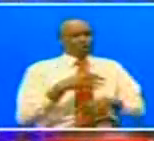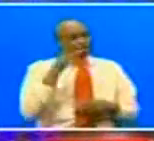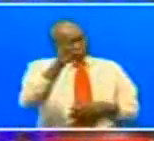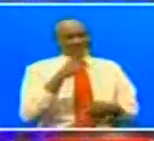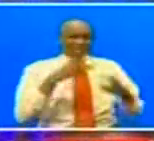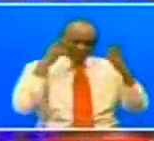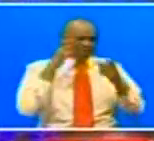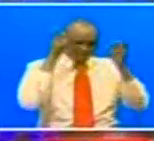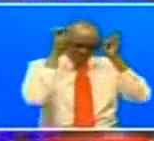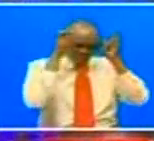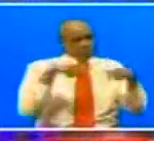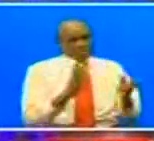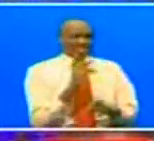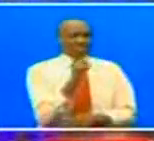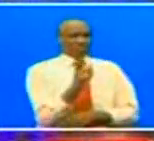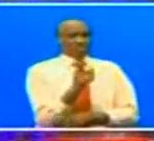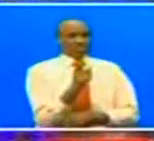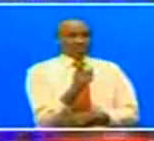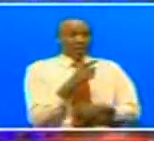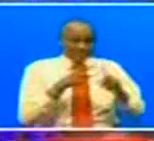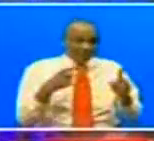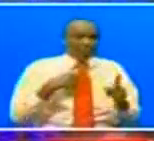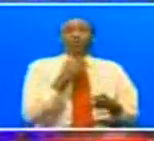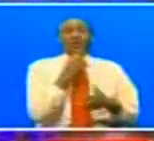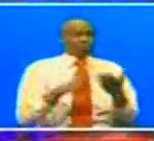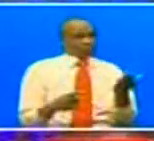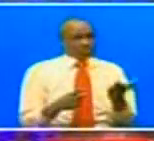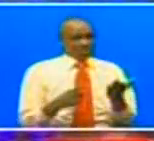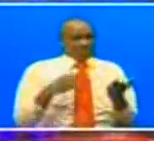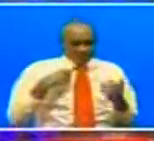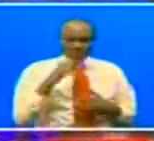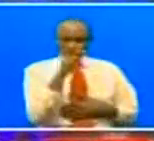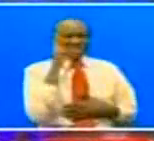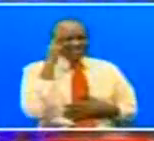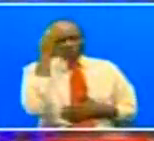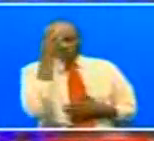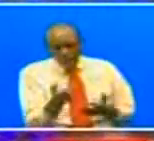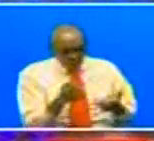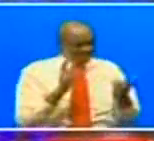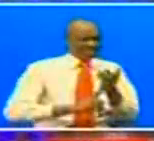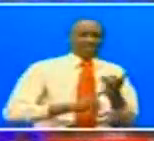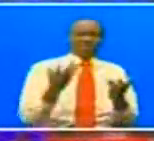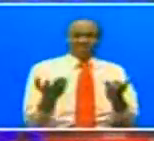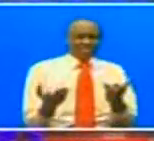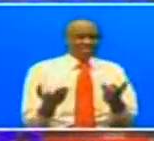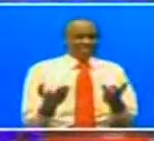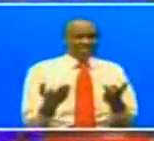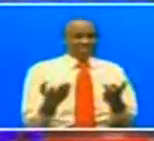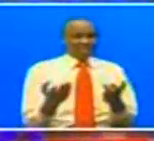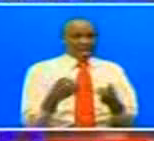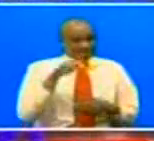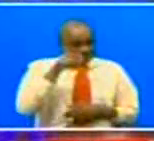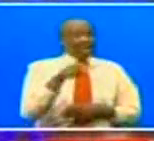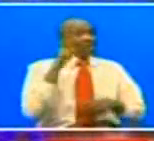those situations, we all look for who to blame. We look for the reasons why, what went wrong. Mm. And don't get me wrong,